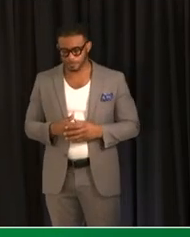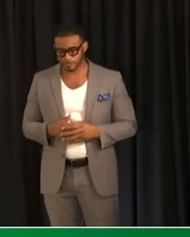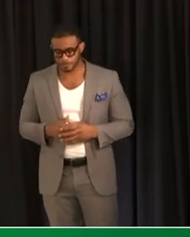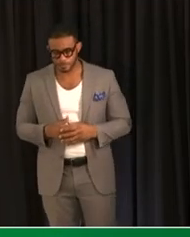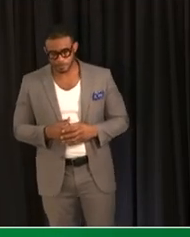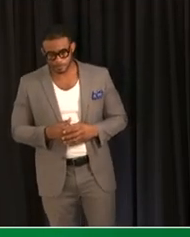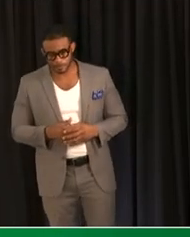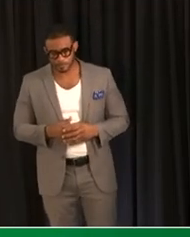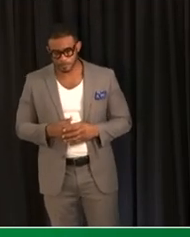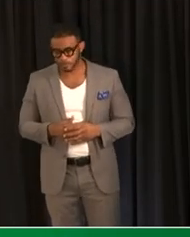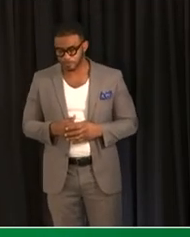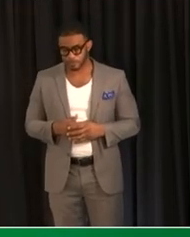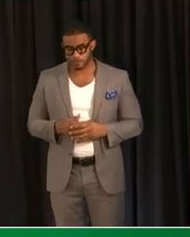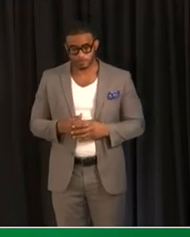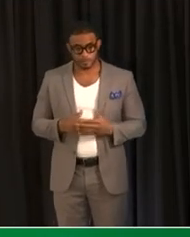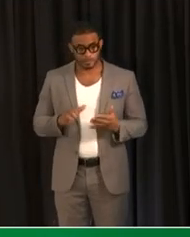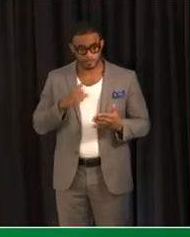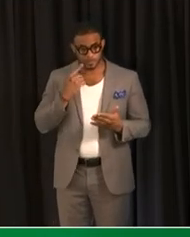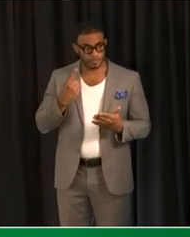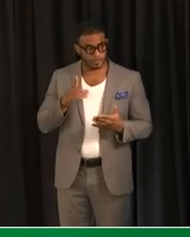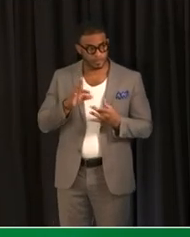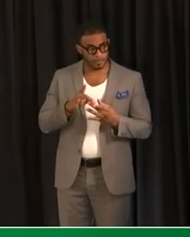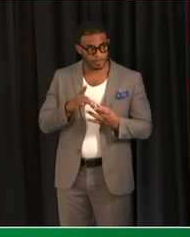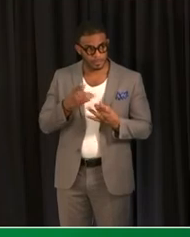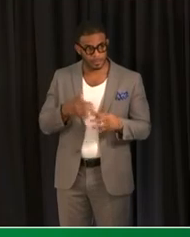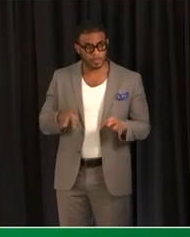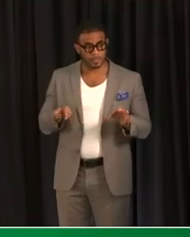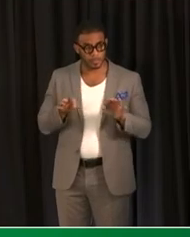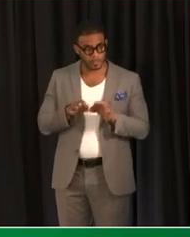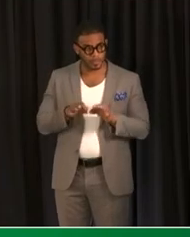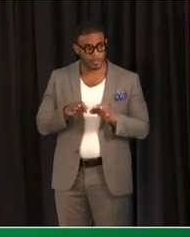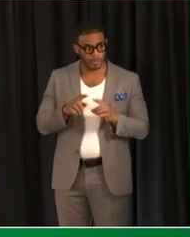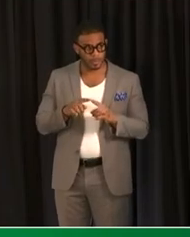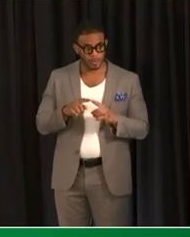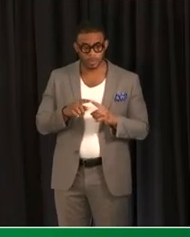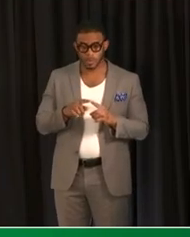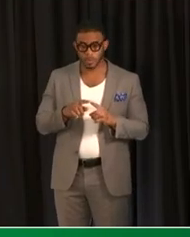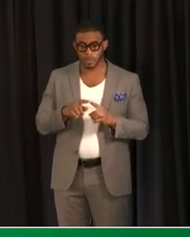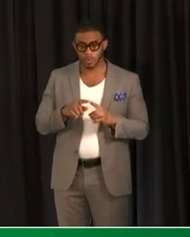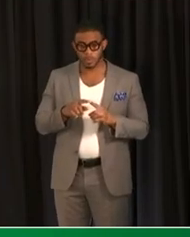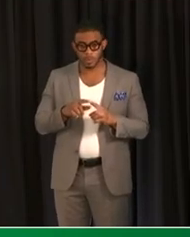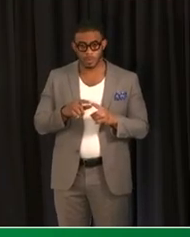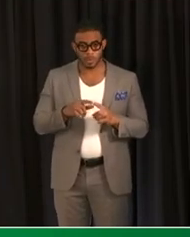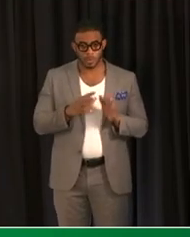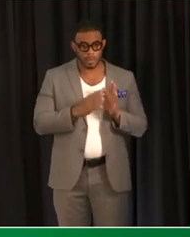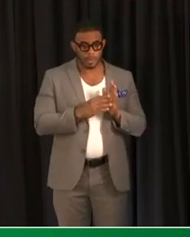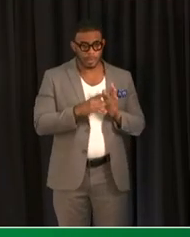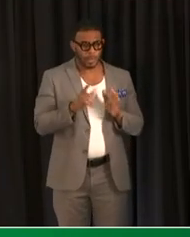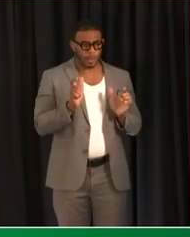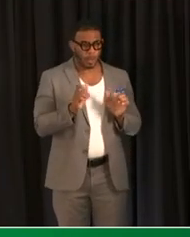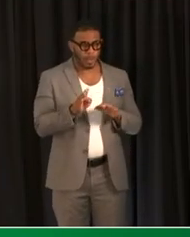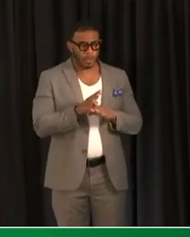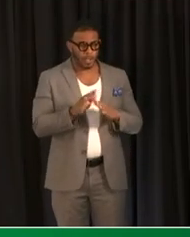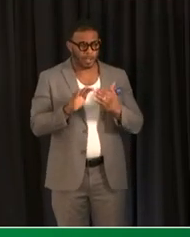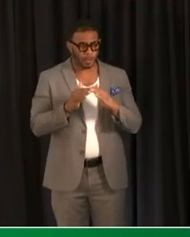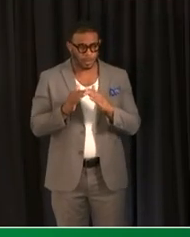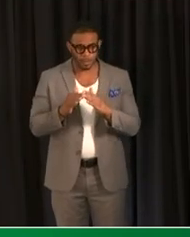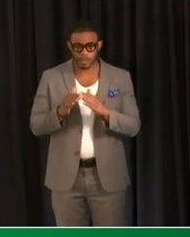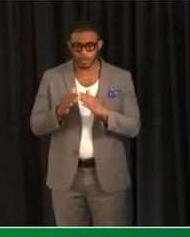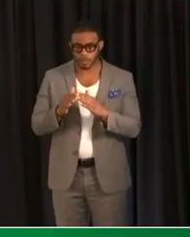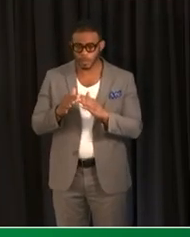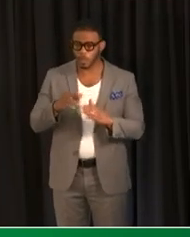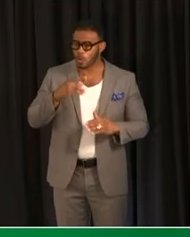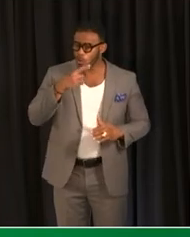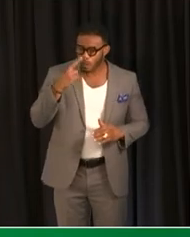devastating year. You know, I think something that you said is really important to echo, and that is the small business